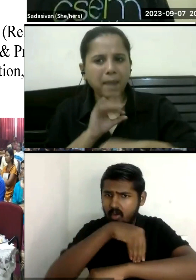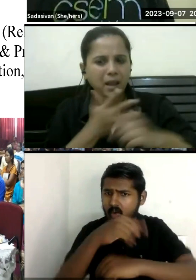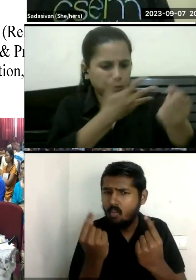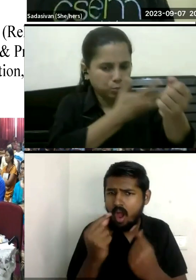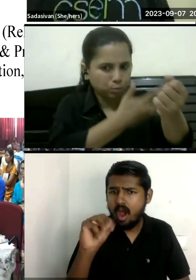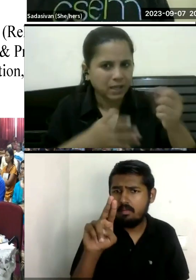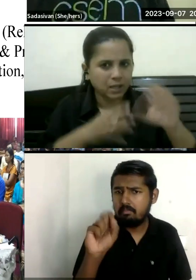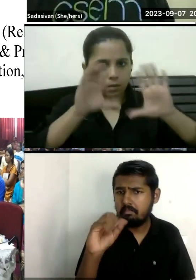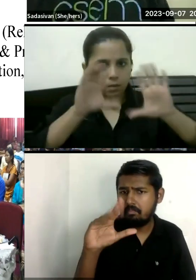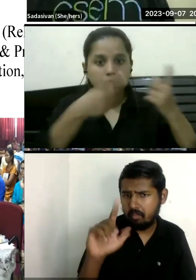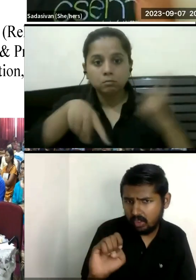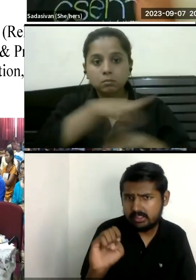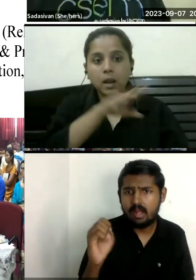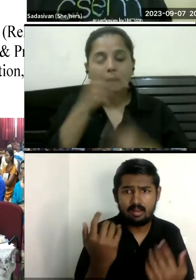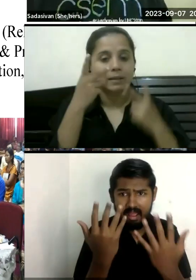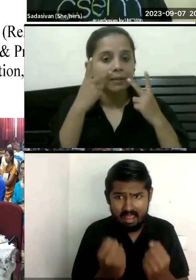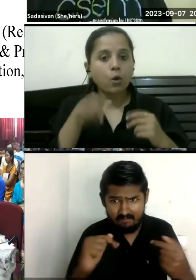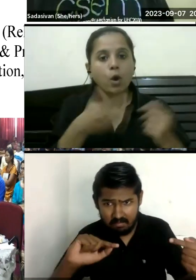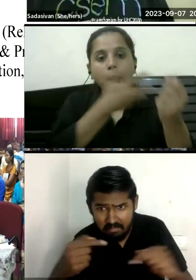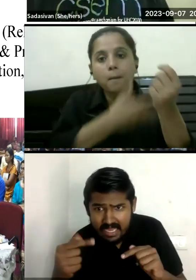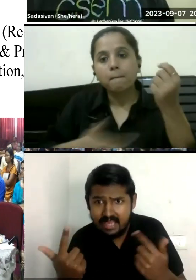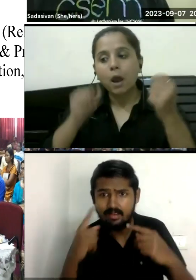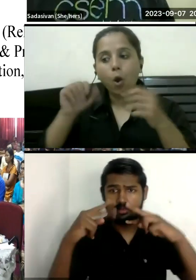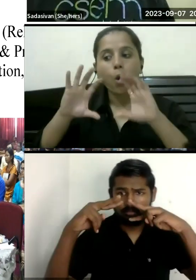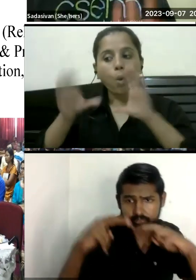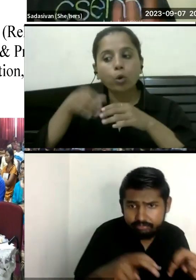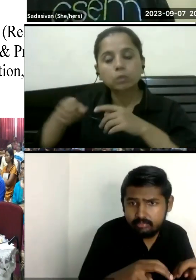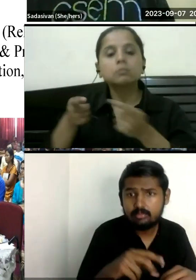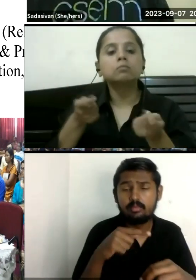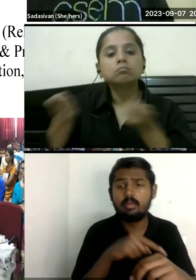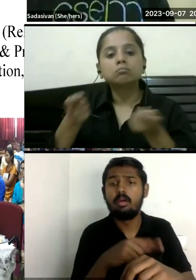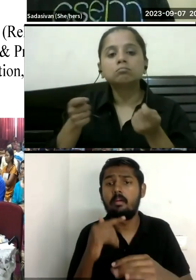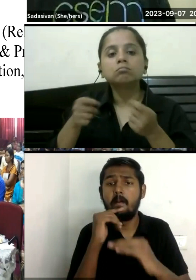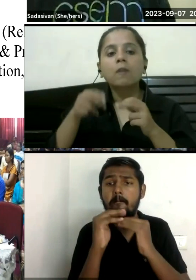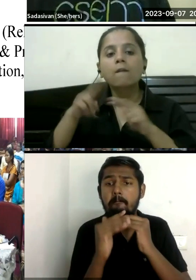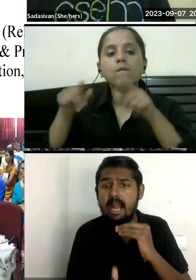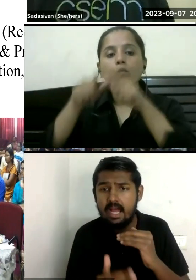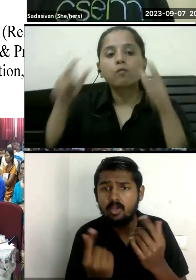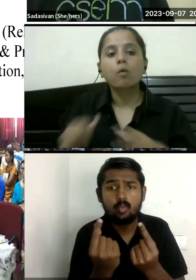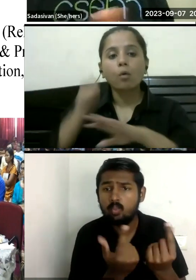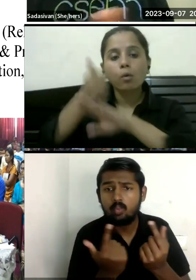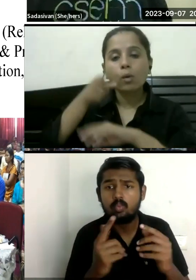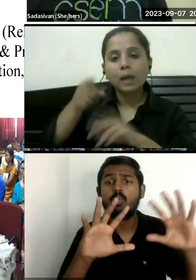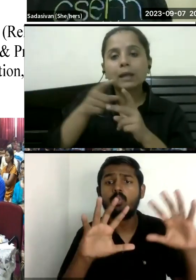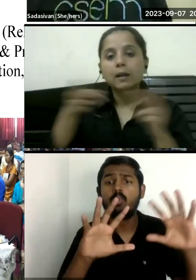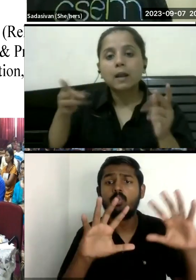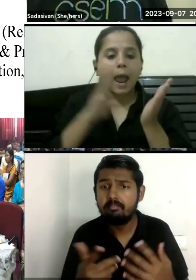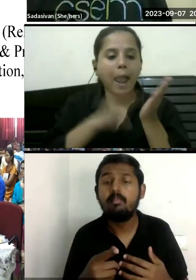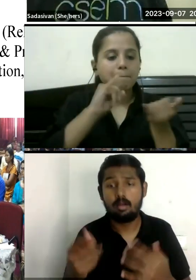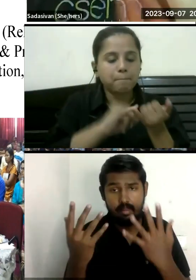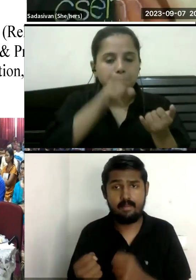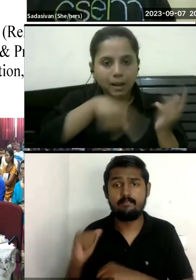looked at by Hemophilia Federation, and the fatigue management is being worked out by Multiple Sclerosis Society of India, and so